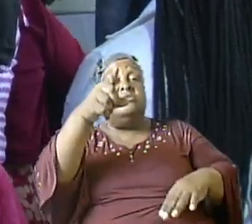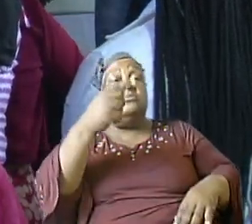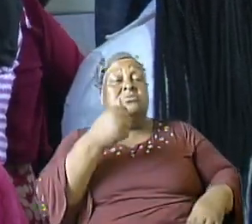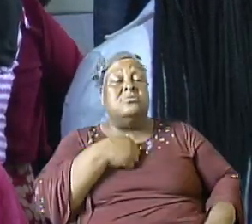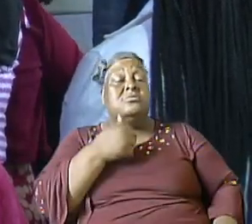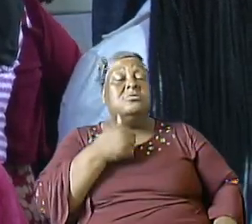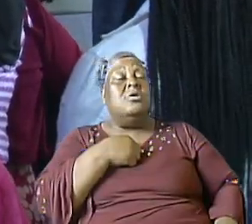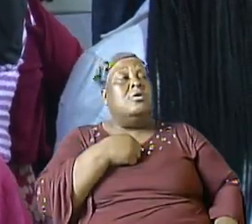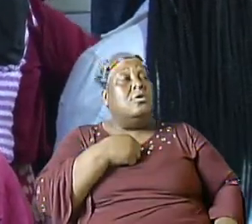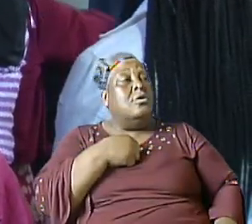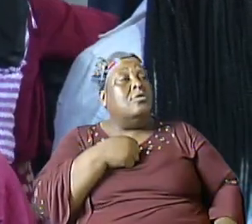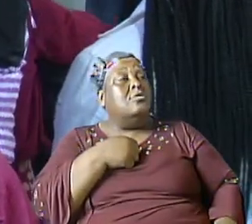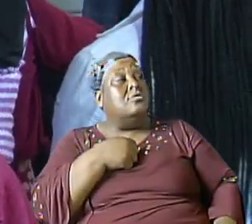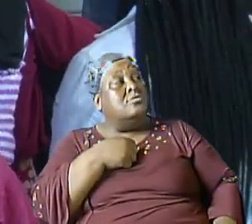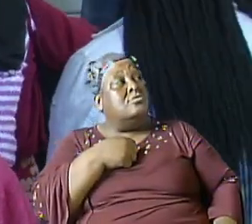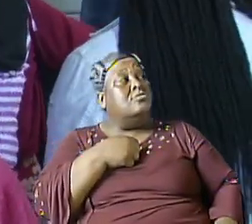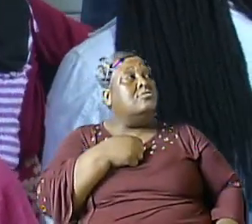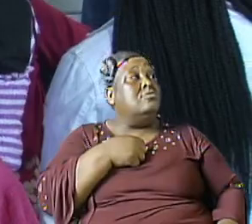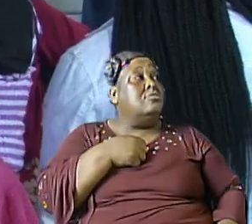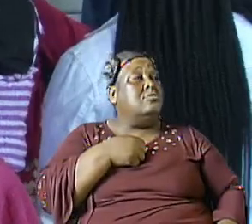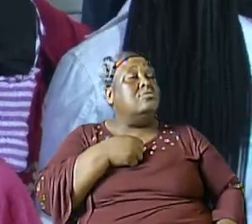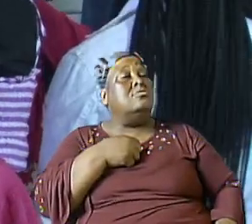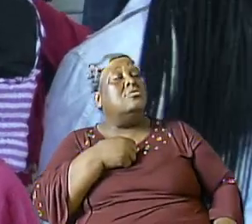golden bells for you and me.